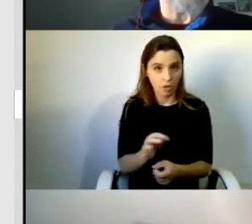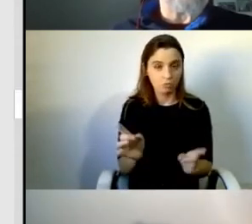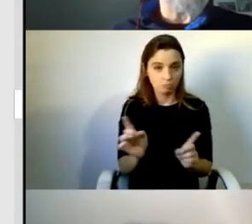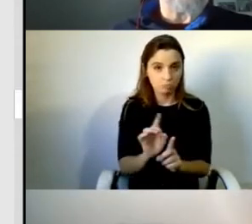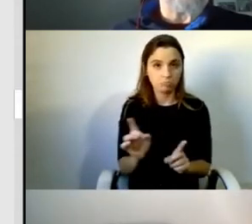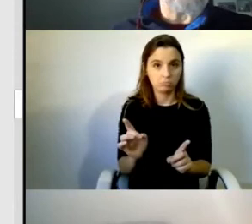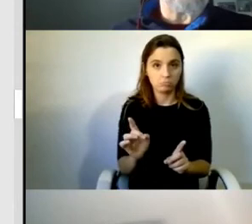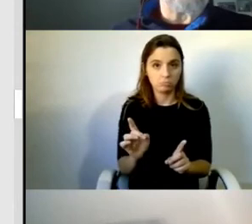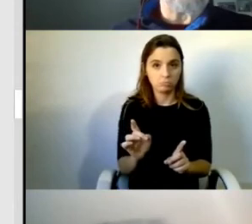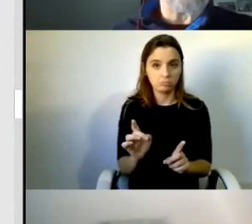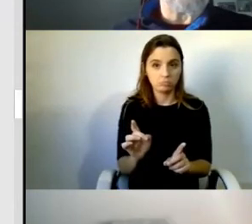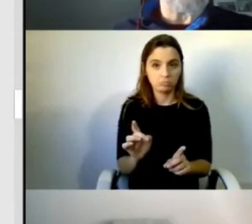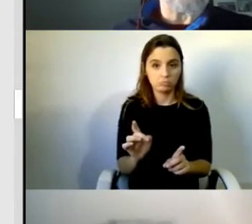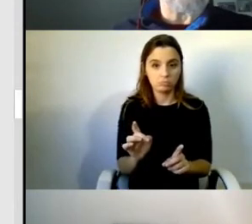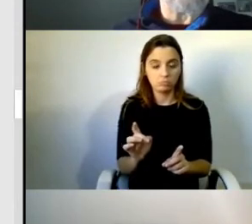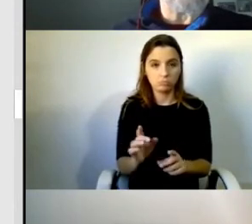they are not supposed to work